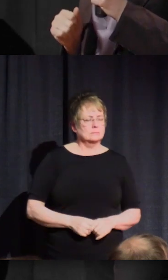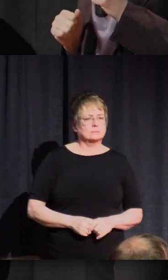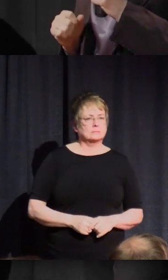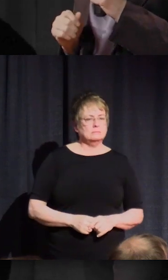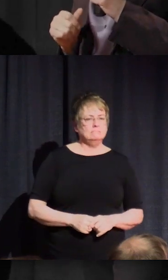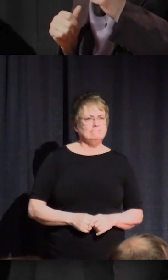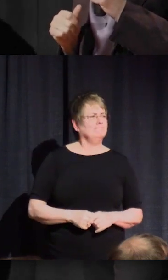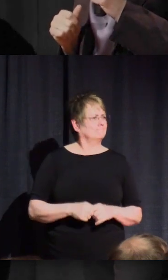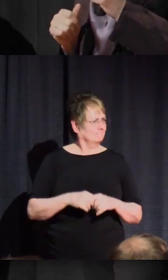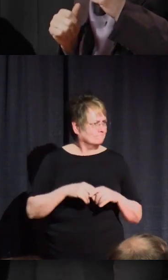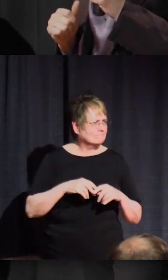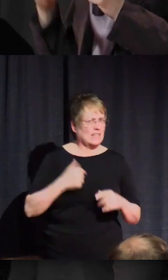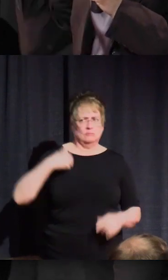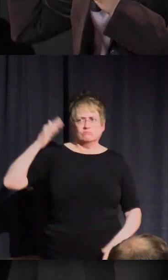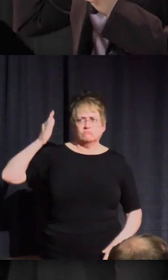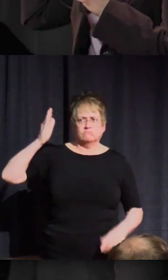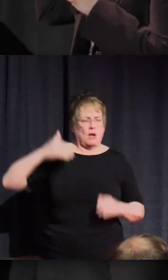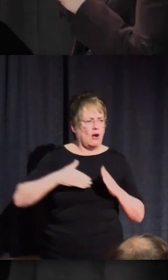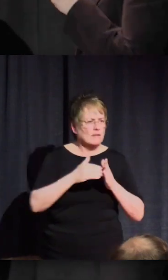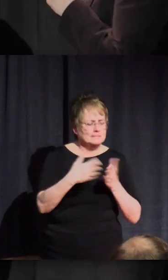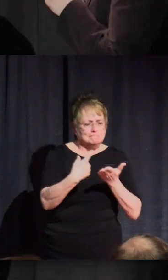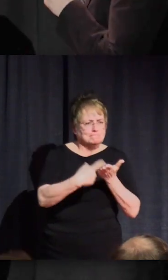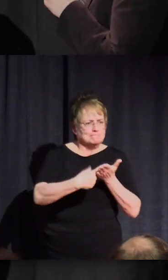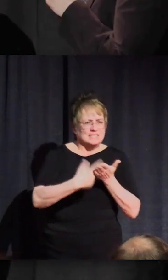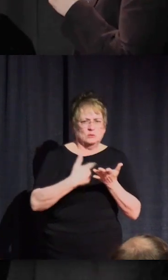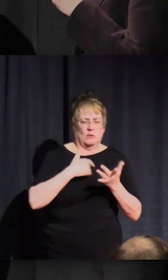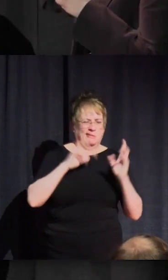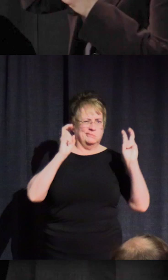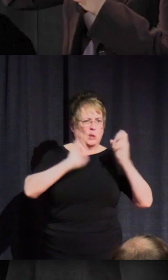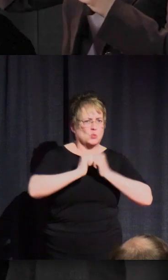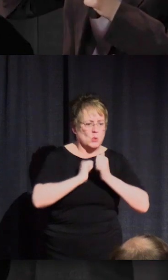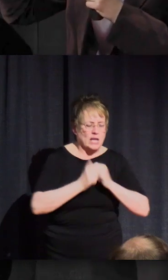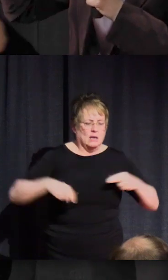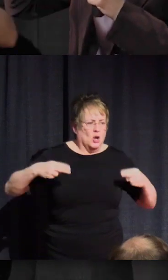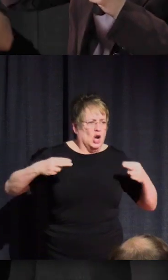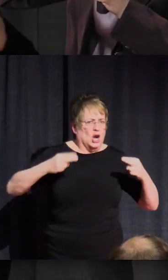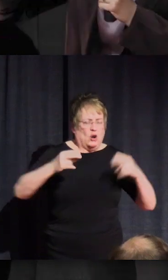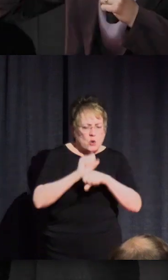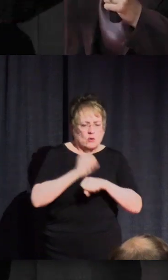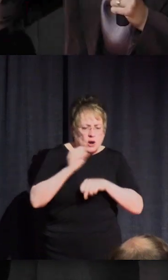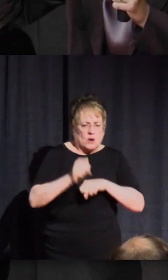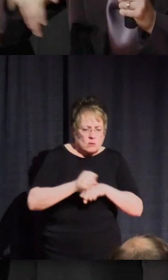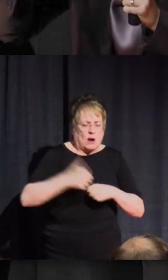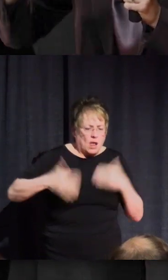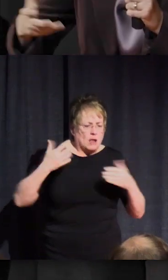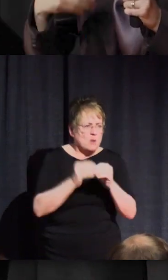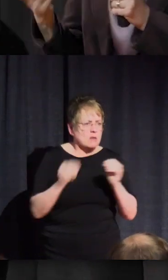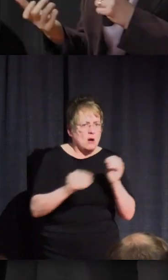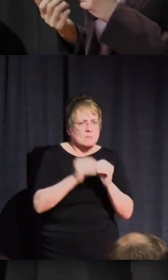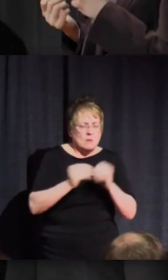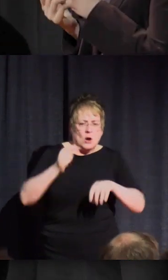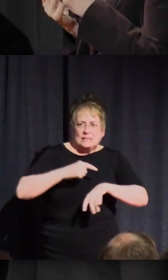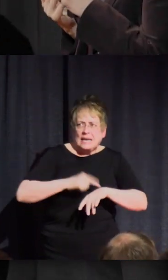You know, I talk to people all the time, and we talk about how we're all in this race together. We always seem to be in this rat race, right? We're going faster and faster and faster.